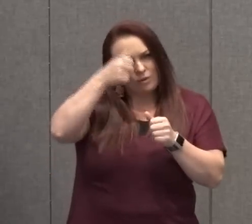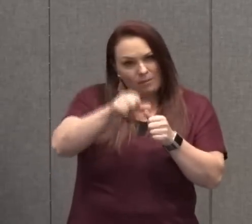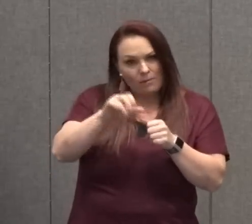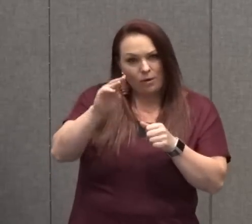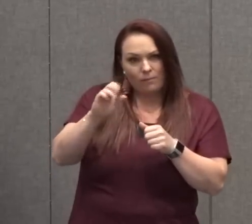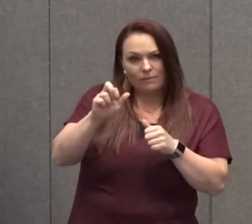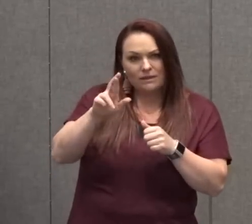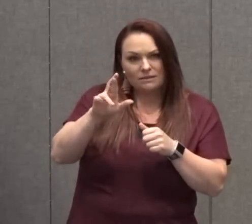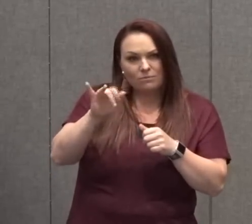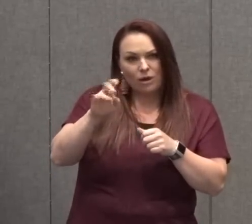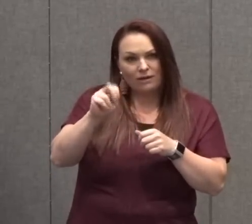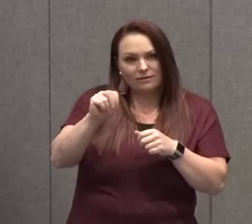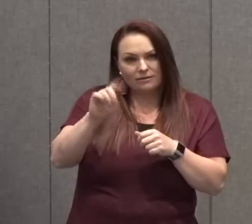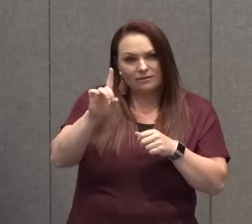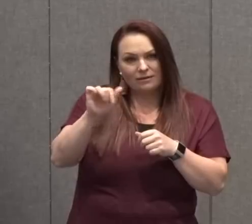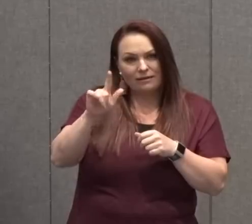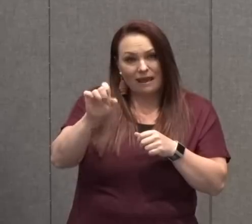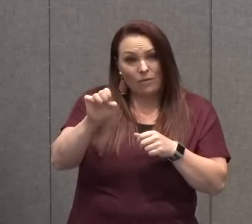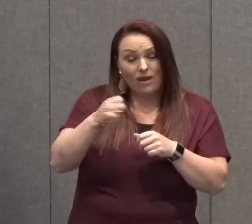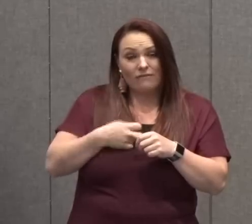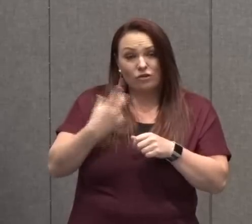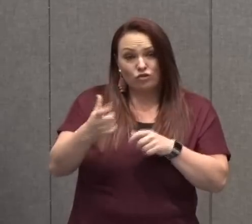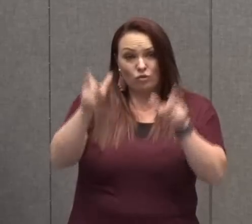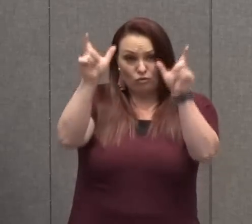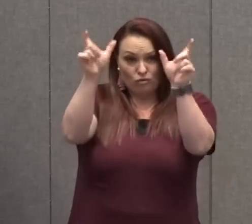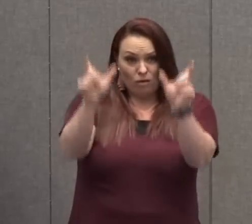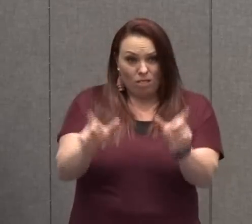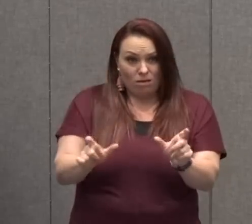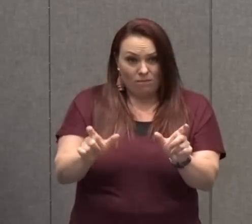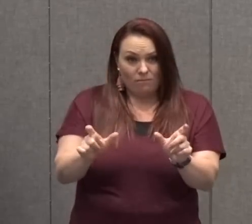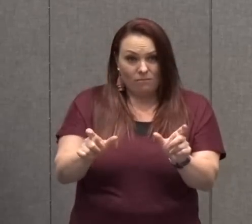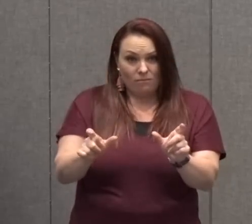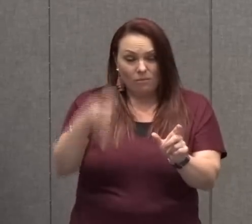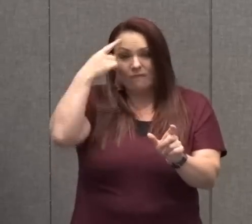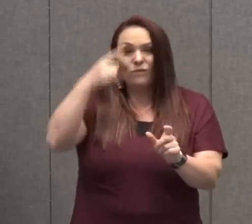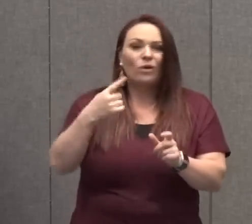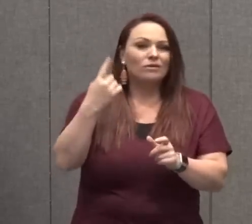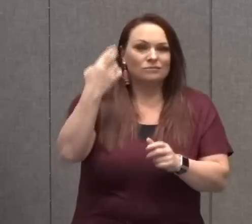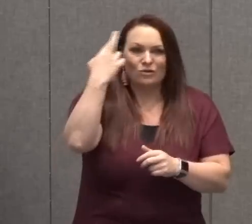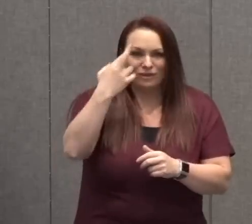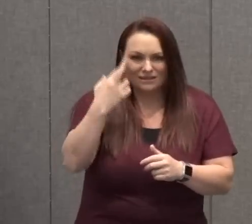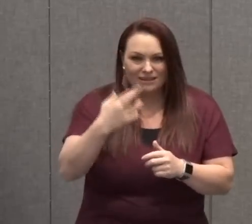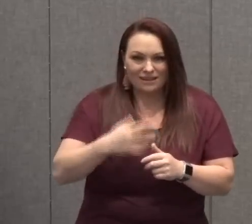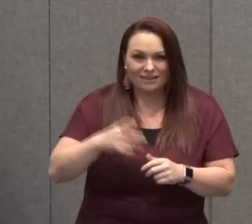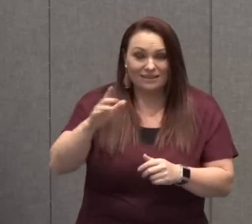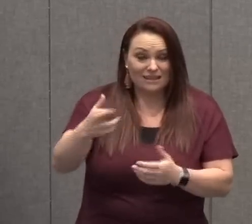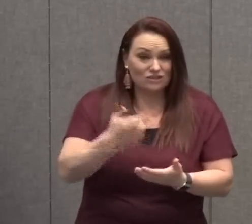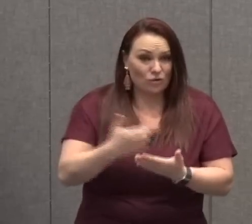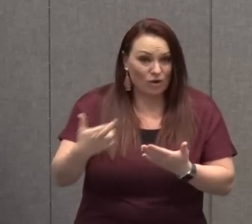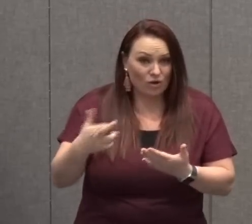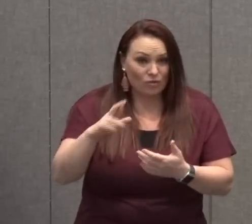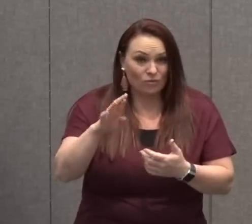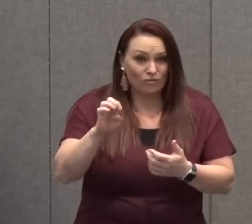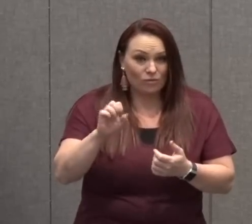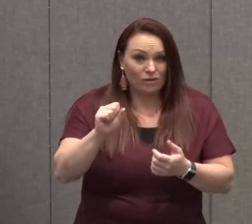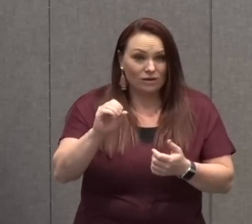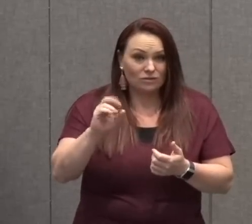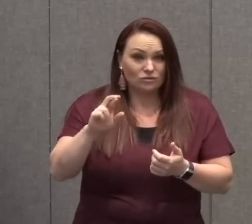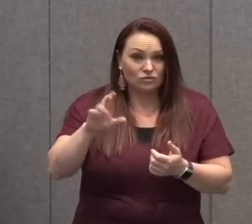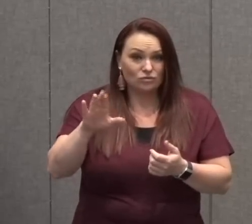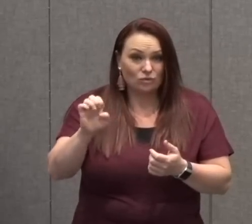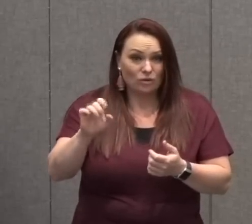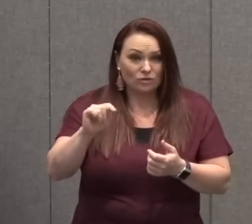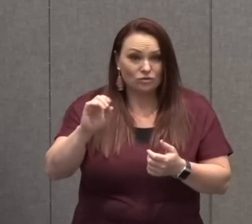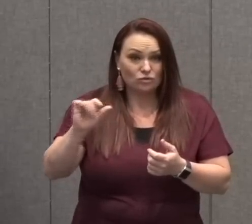remind you, hey, we have our two column notes for a reason. Or when I would say, this is your resource tool. Or when Mr. R would